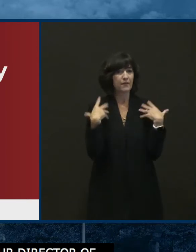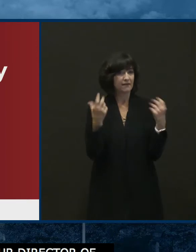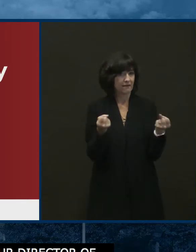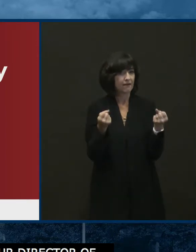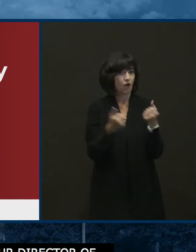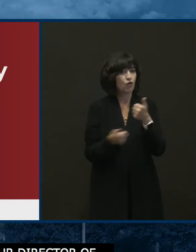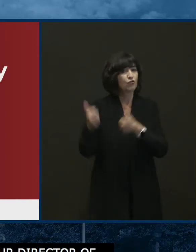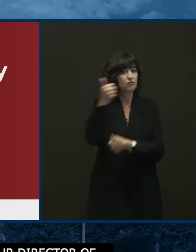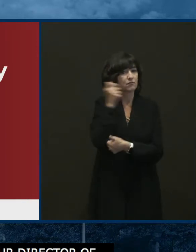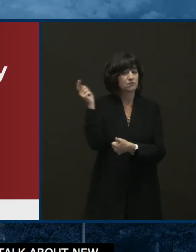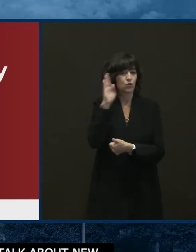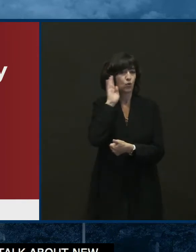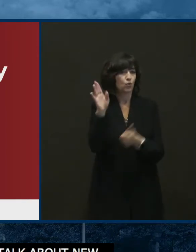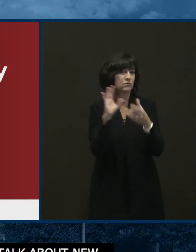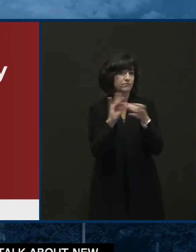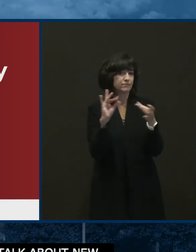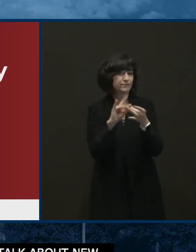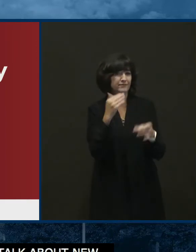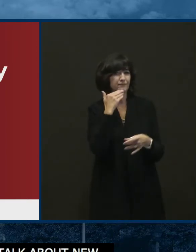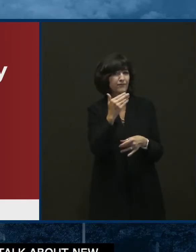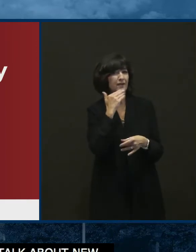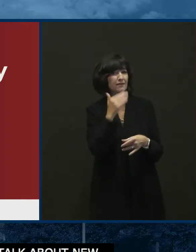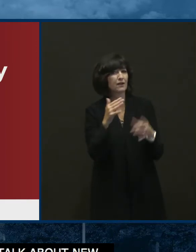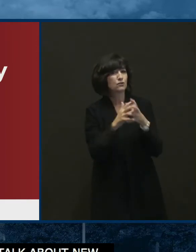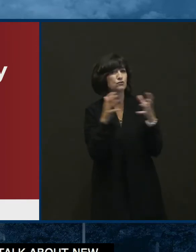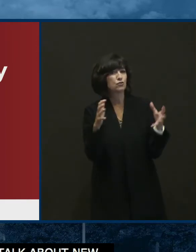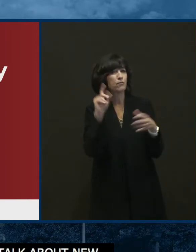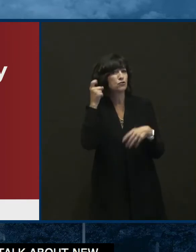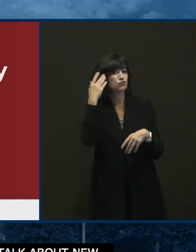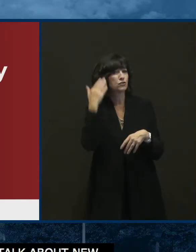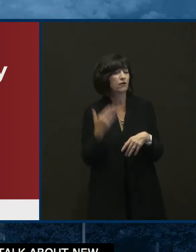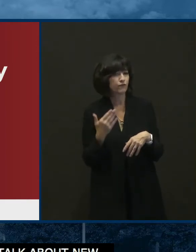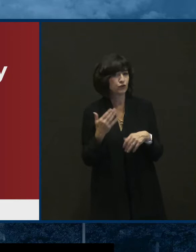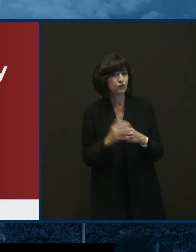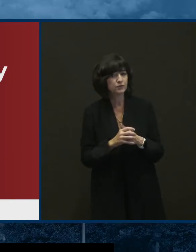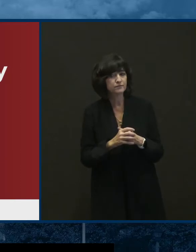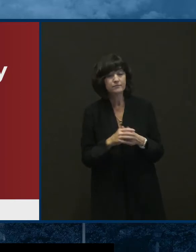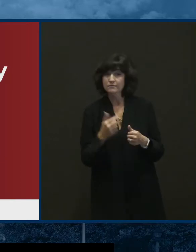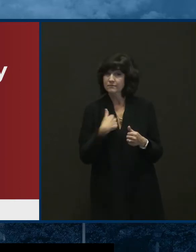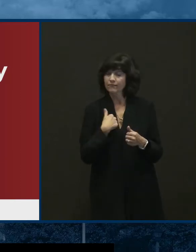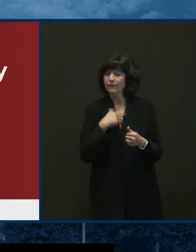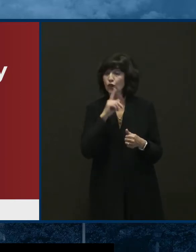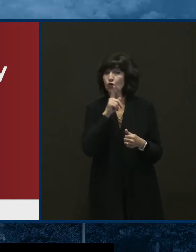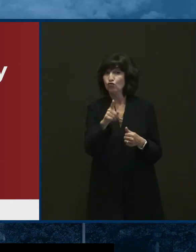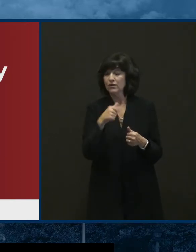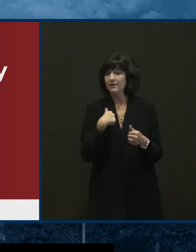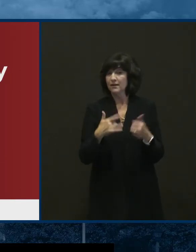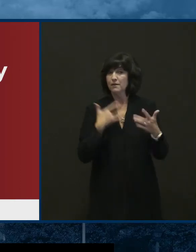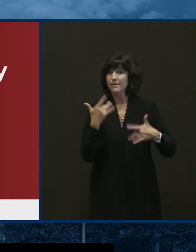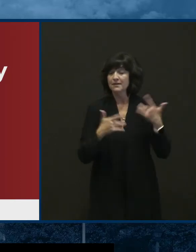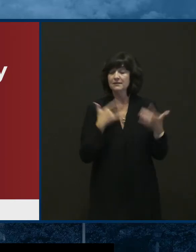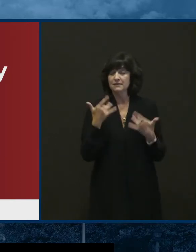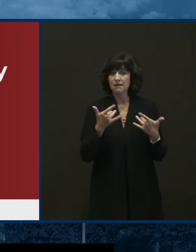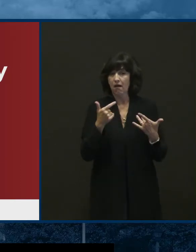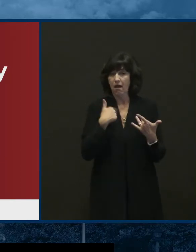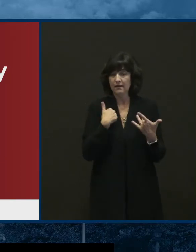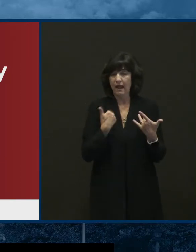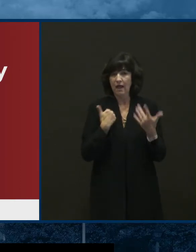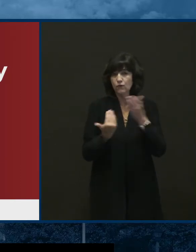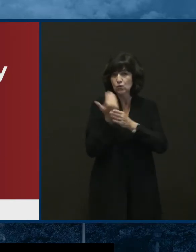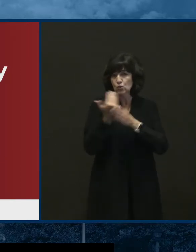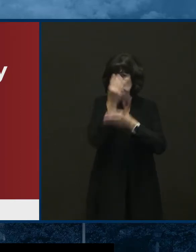Rattay, thank you. Great, thanks so much, Governor. And I am excited to provide some updates today